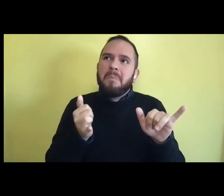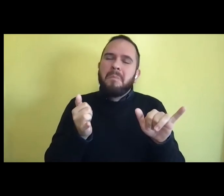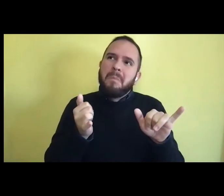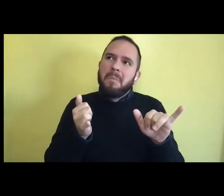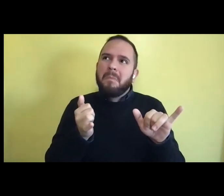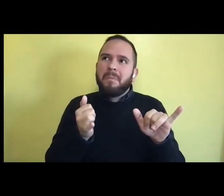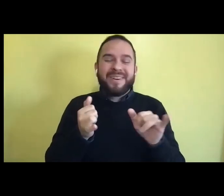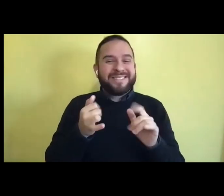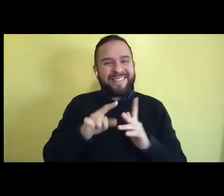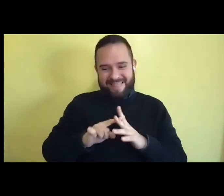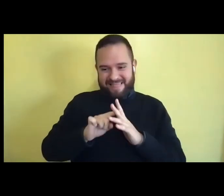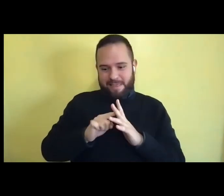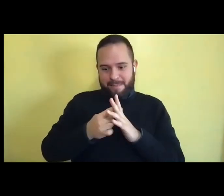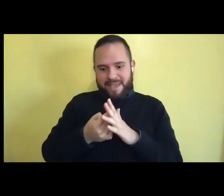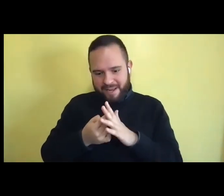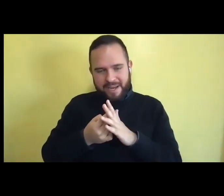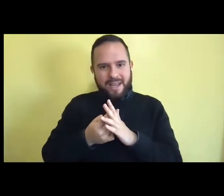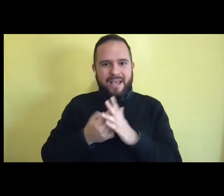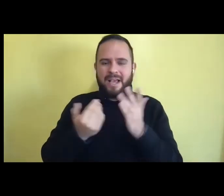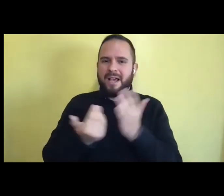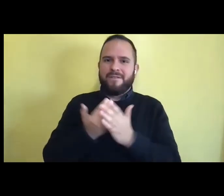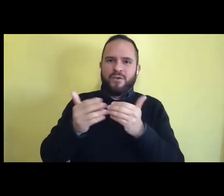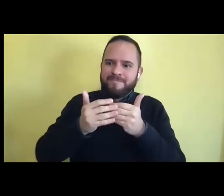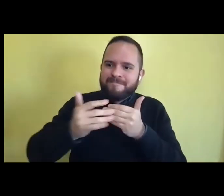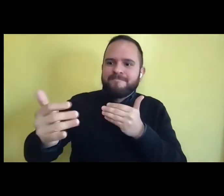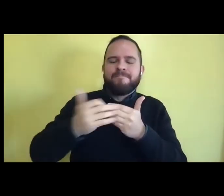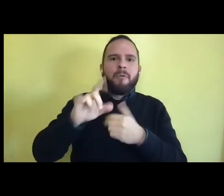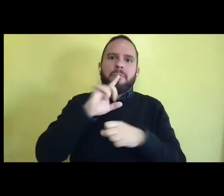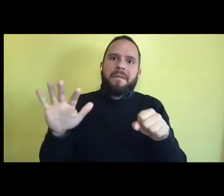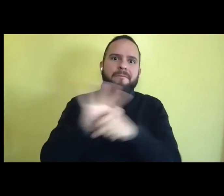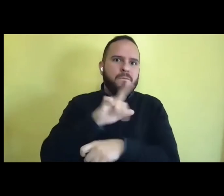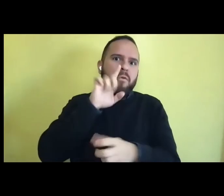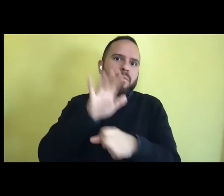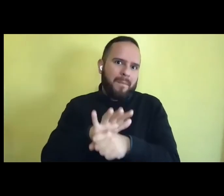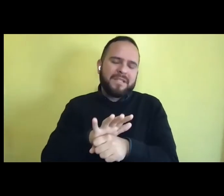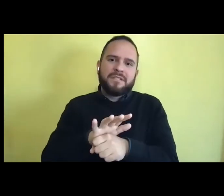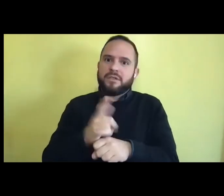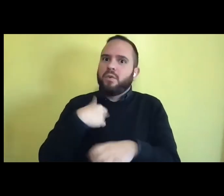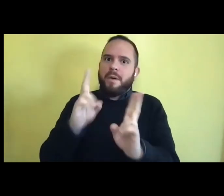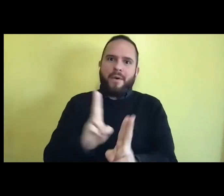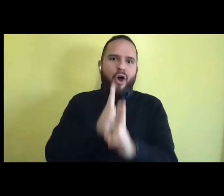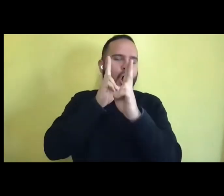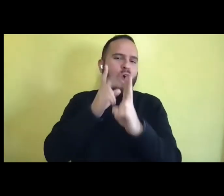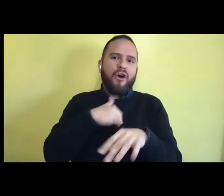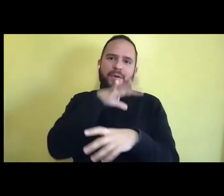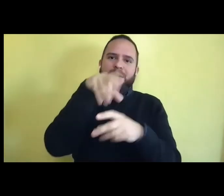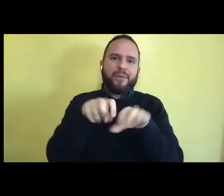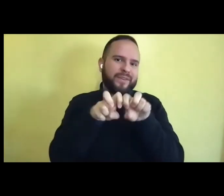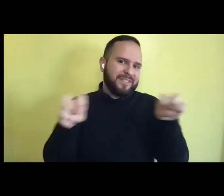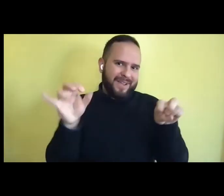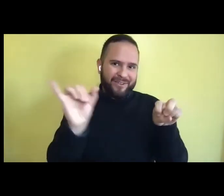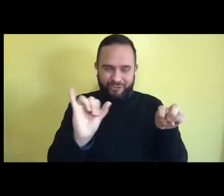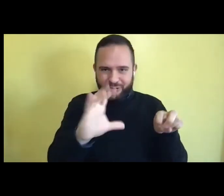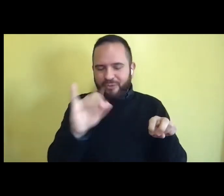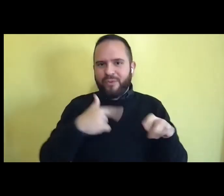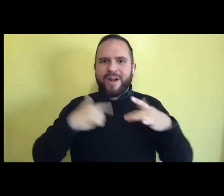brand new technology that's full of promises. So I'm extremely honored to be on this panel, and also delighted